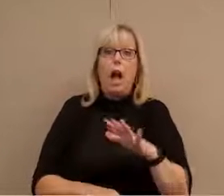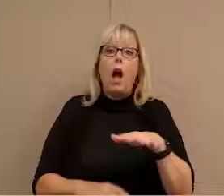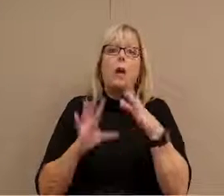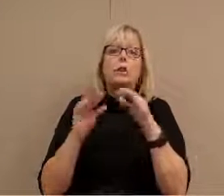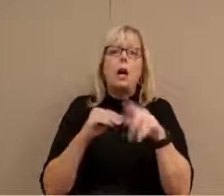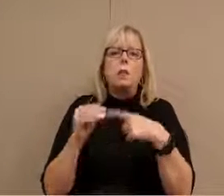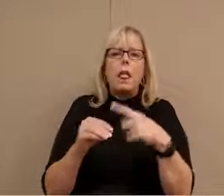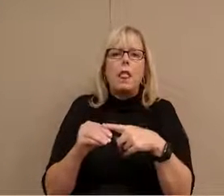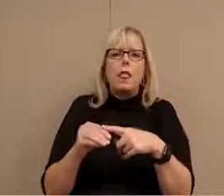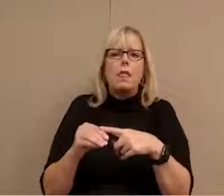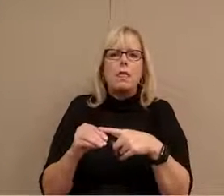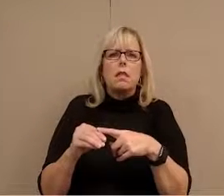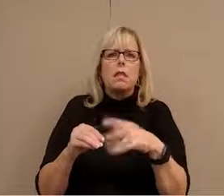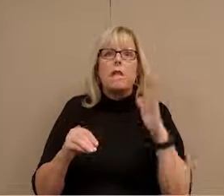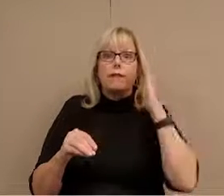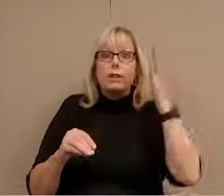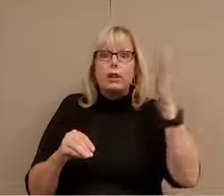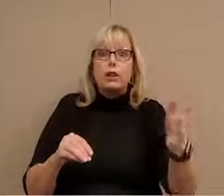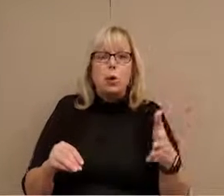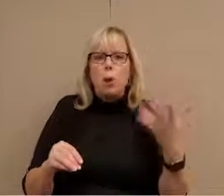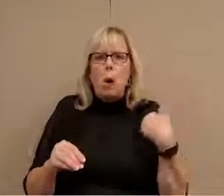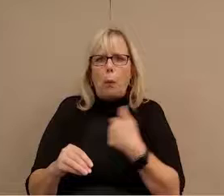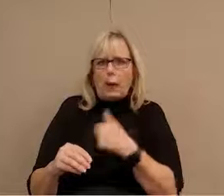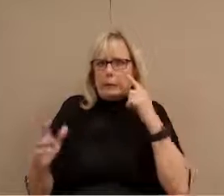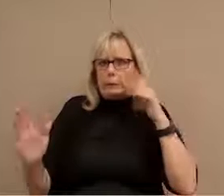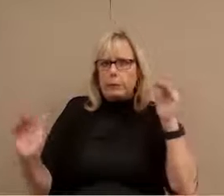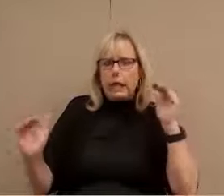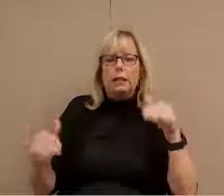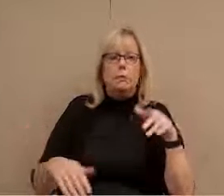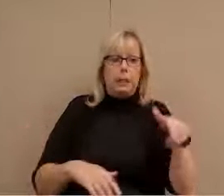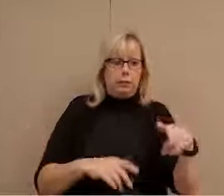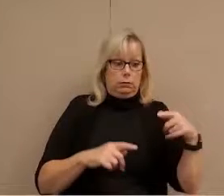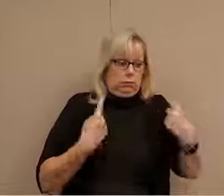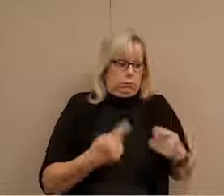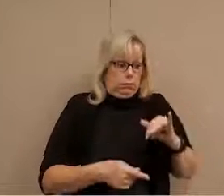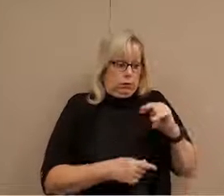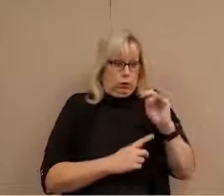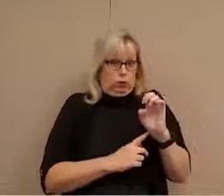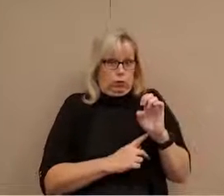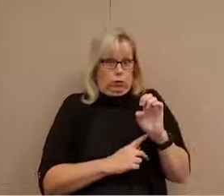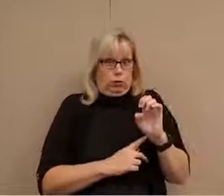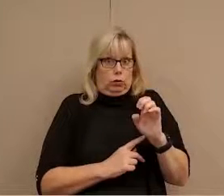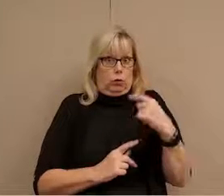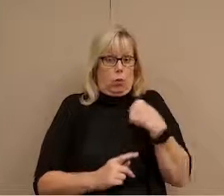about the future on that, but since June,